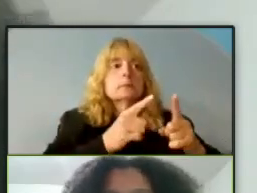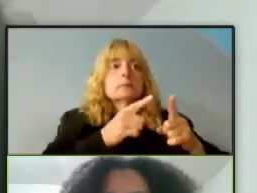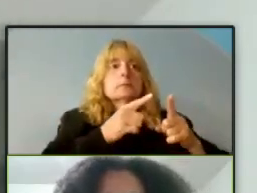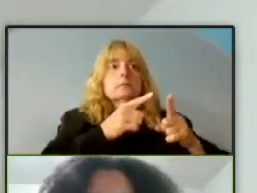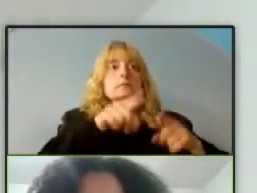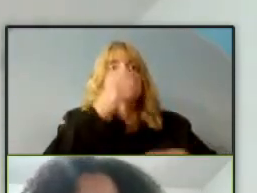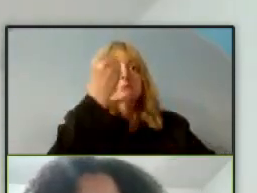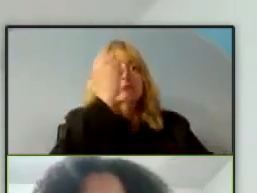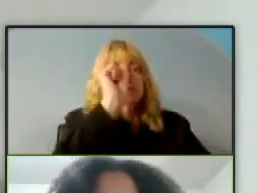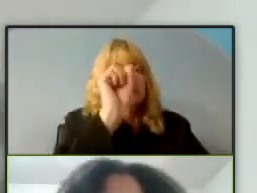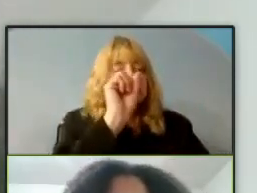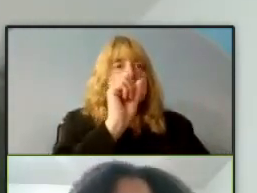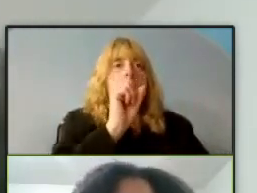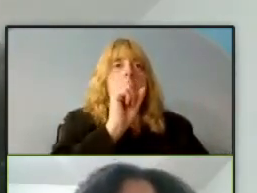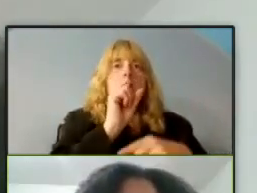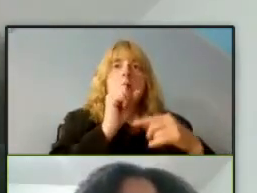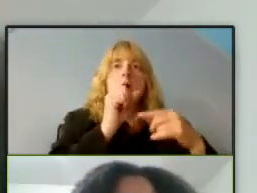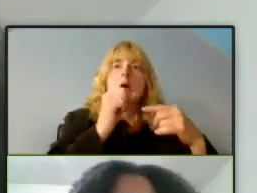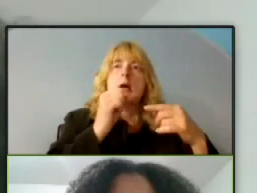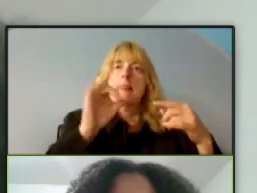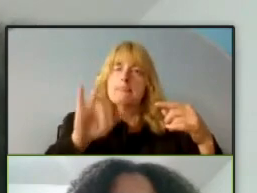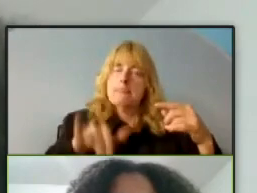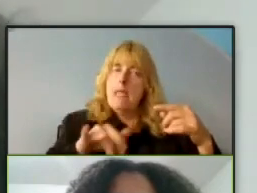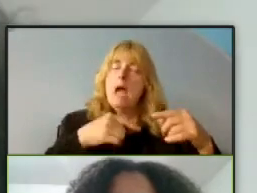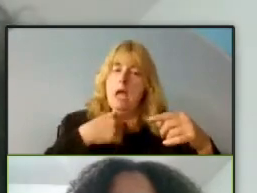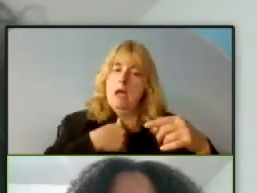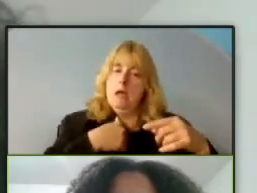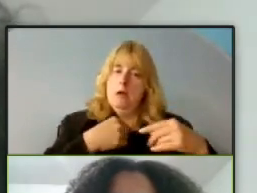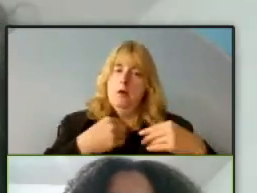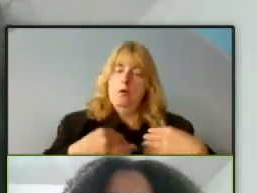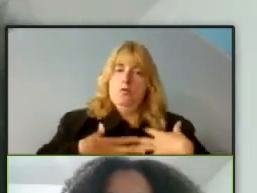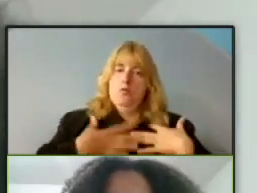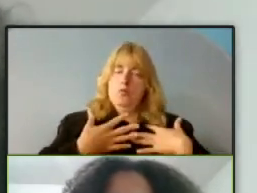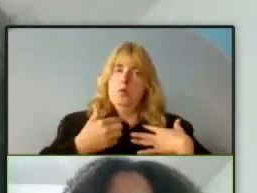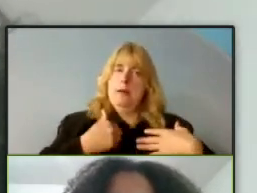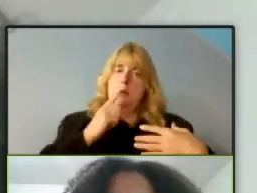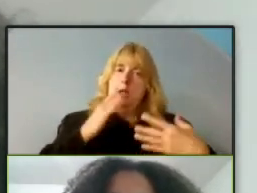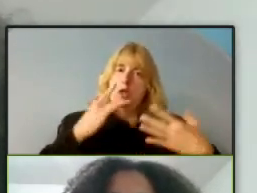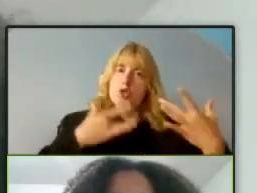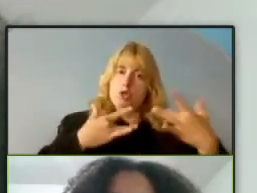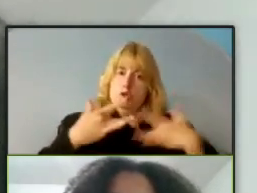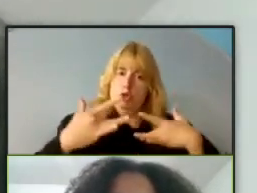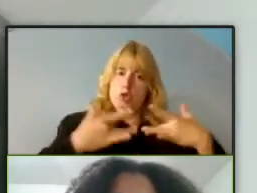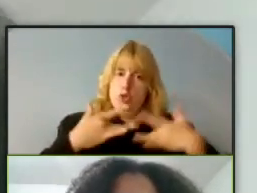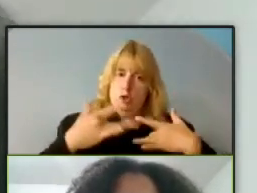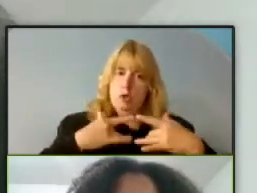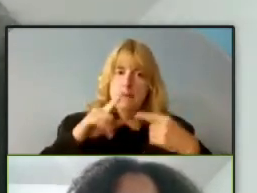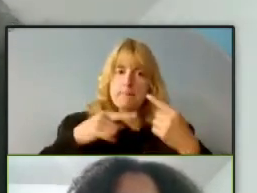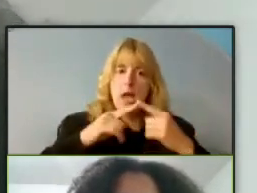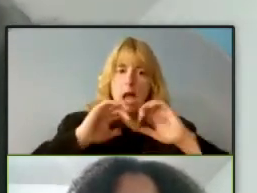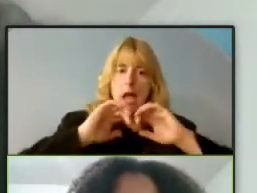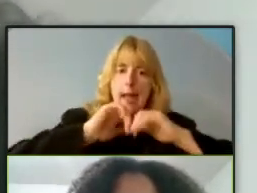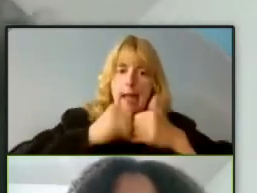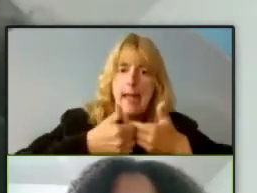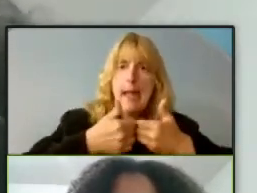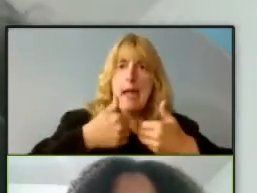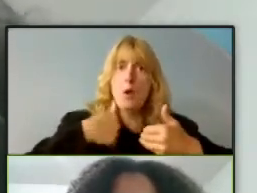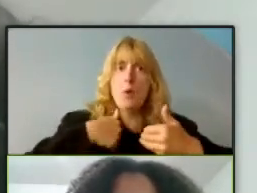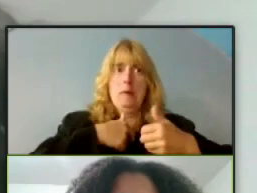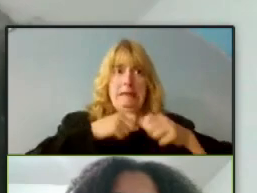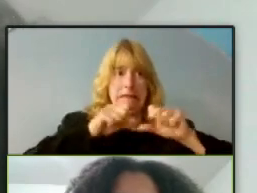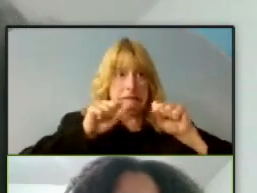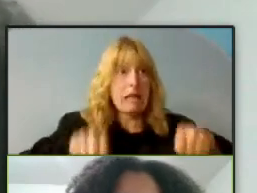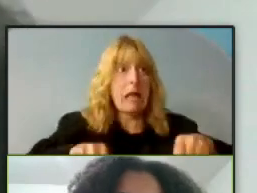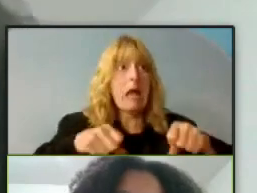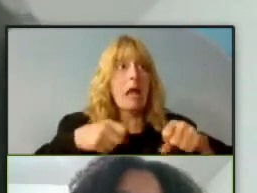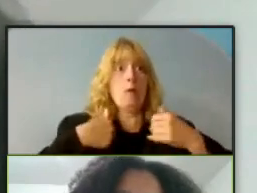me personally, I've been just extremely concerned about how we are able and equipped to